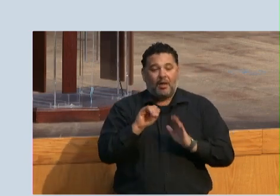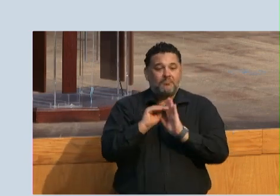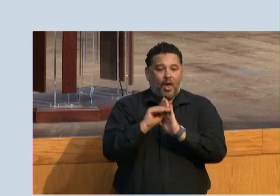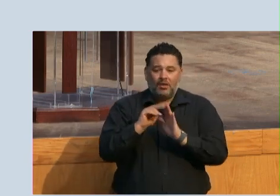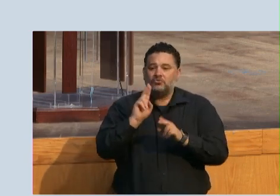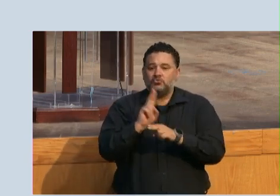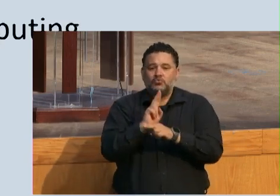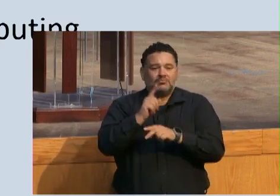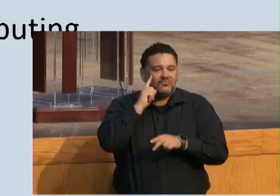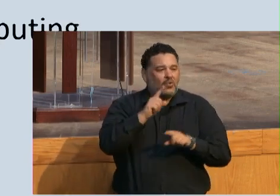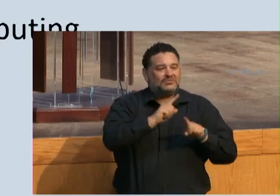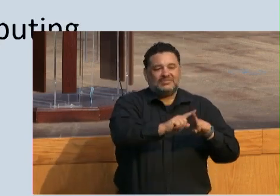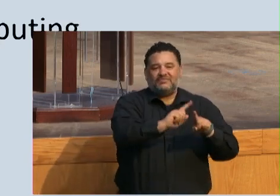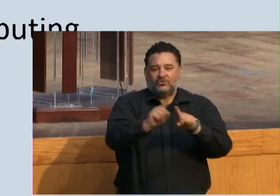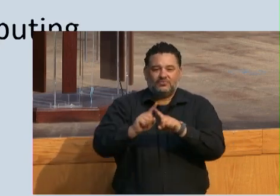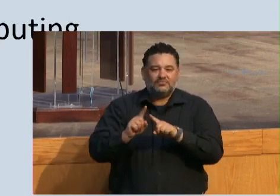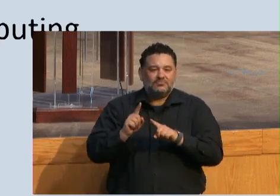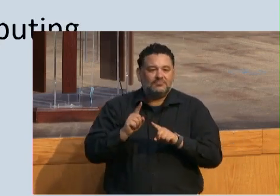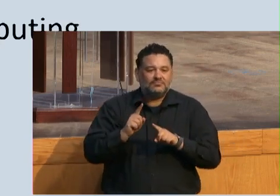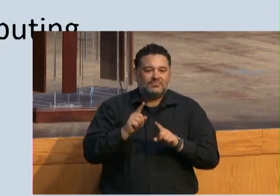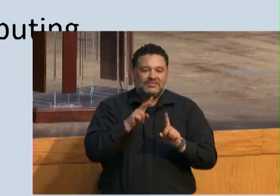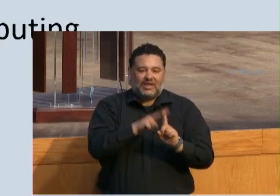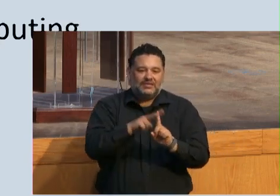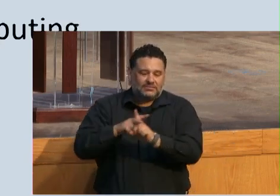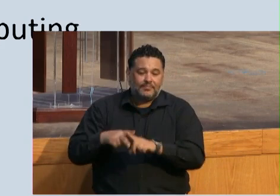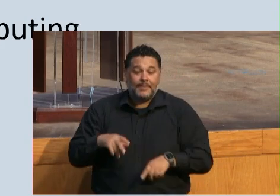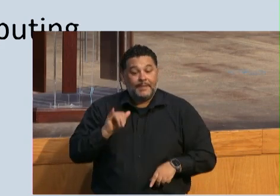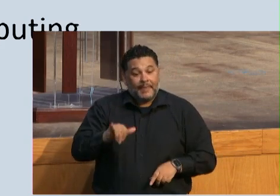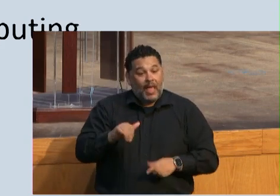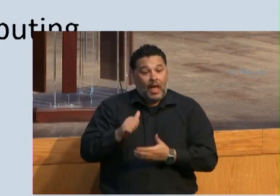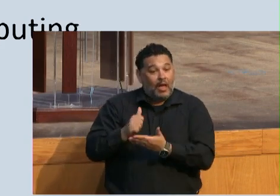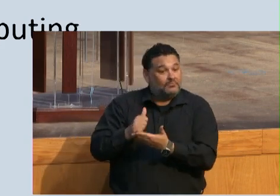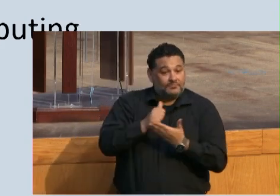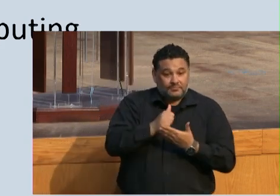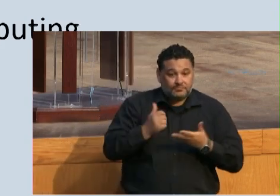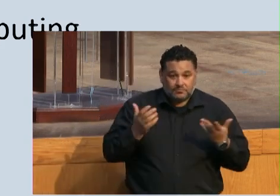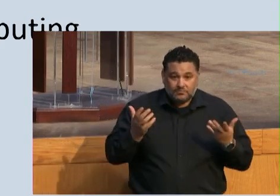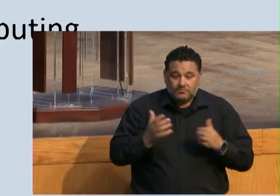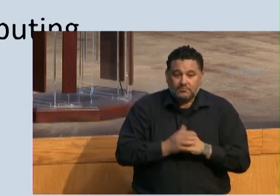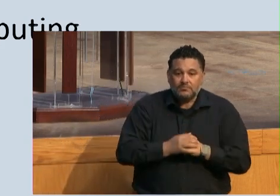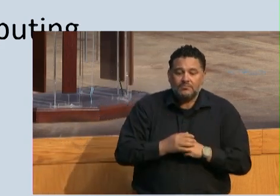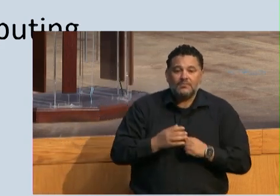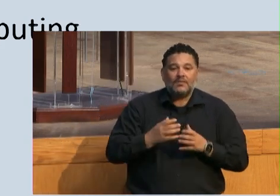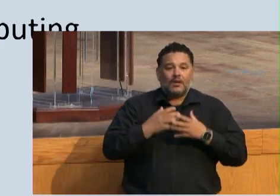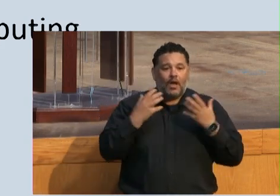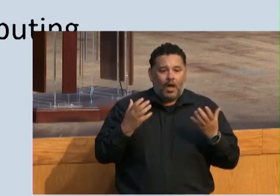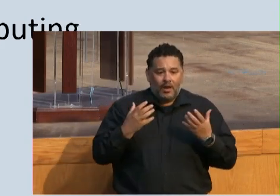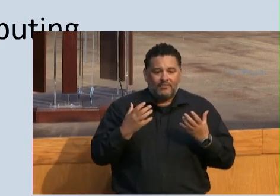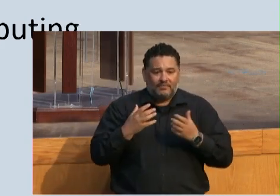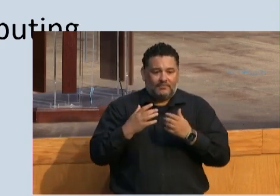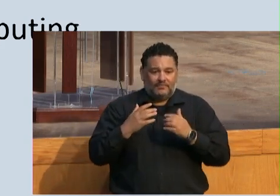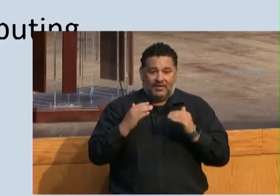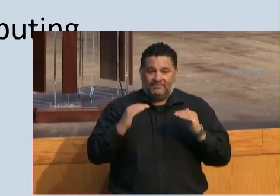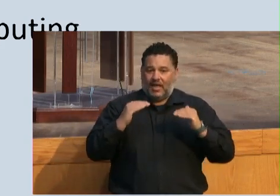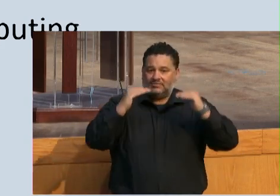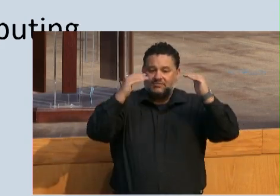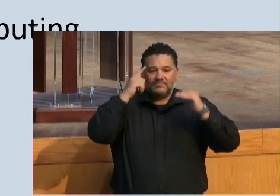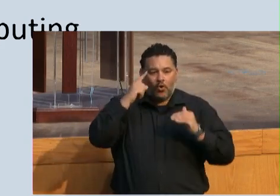spaces. And what that's allowed us to do is we've had a lot of adoption advances for